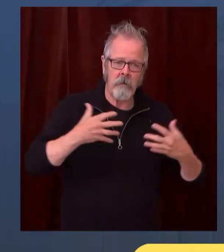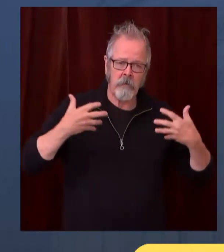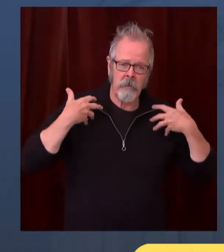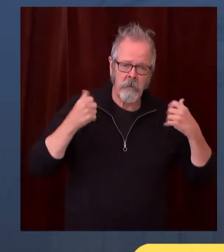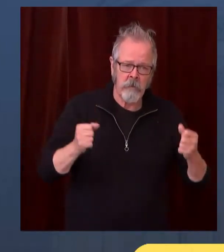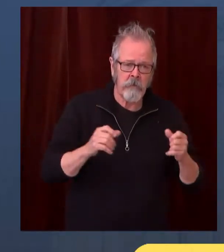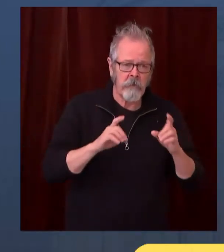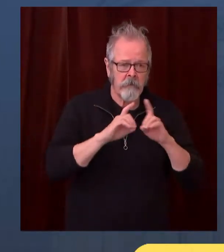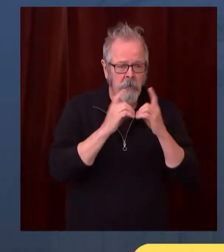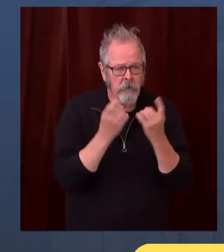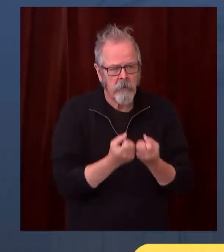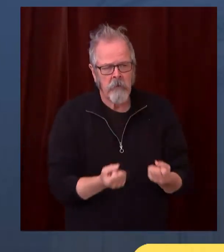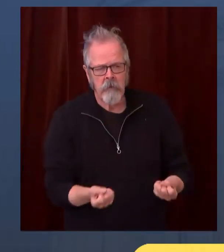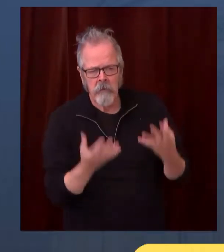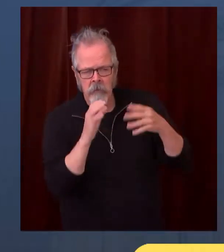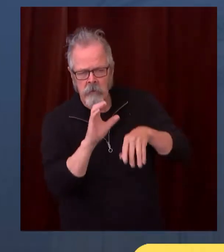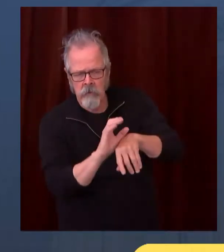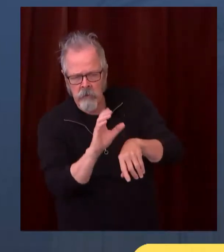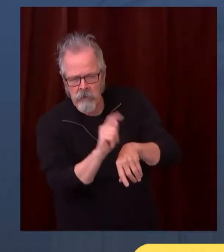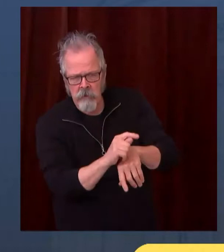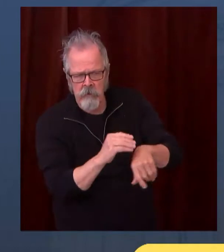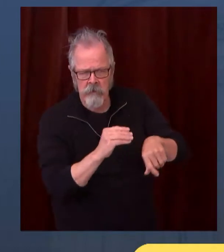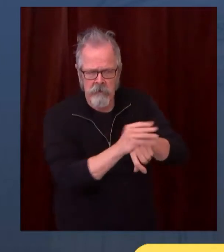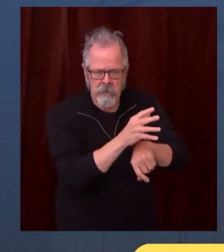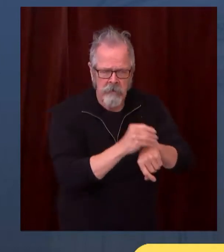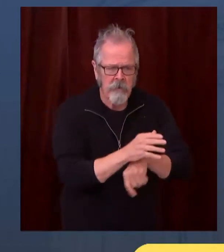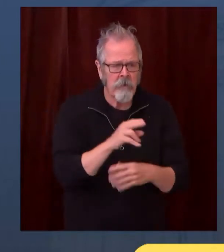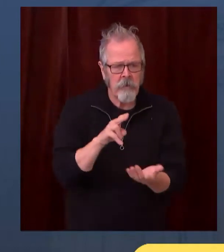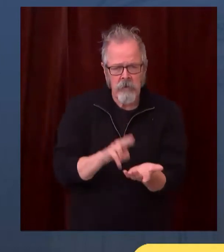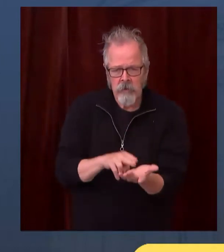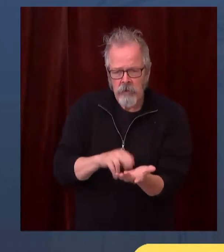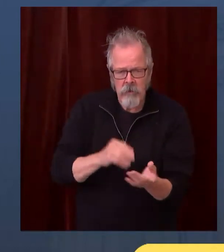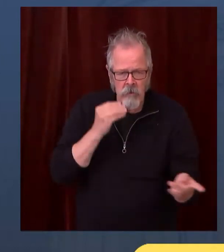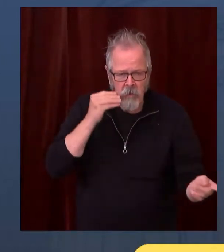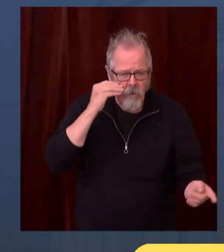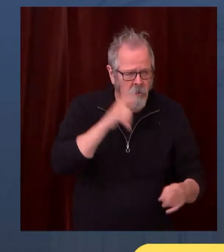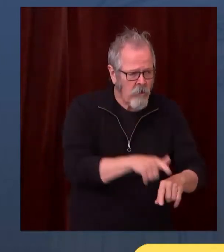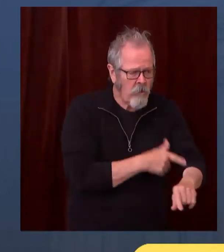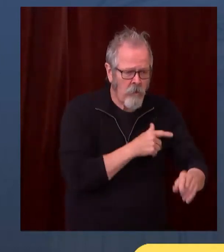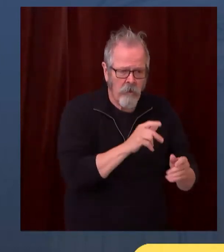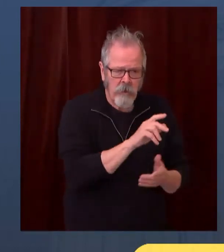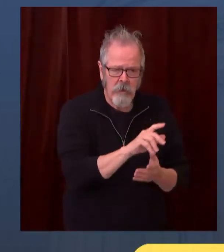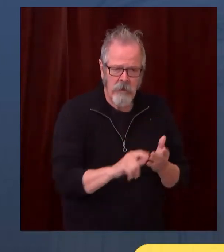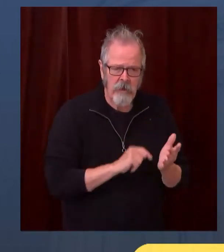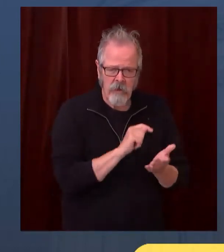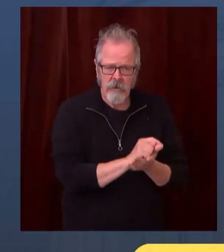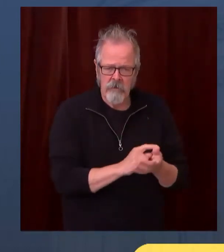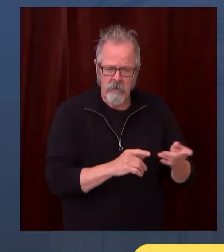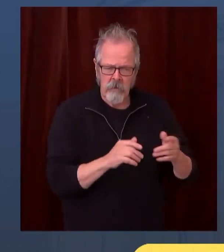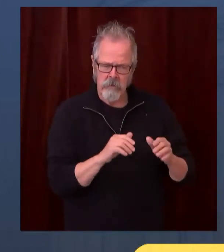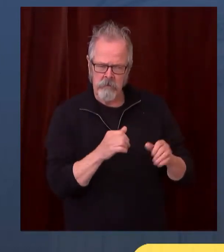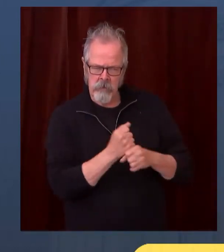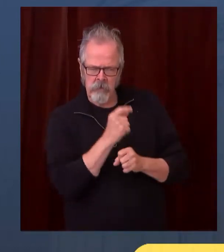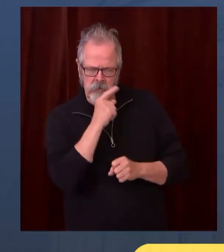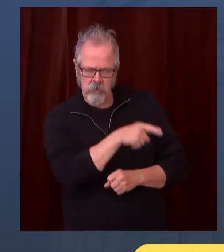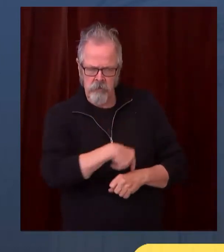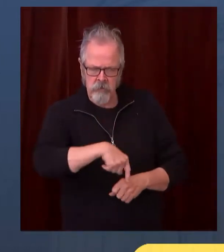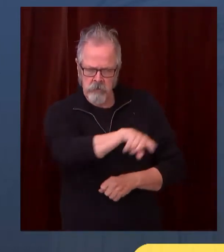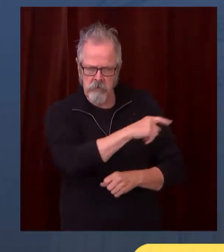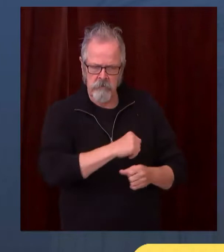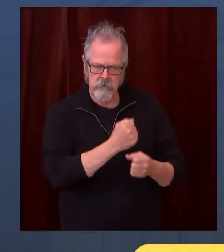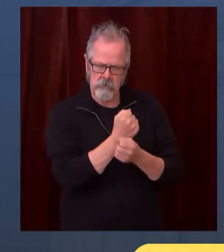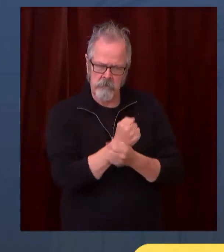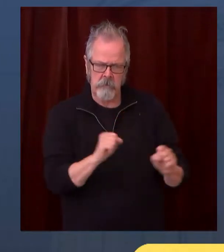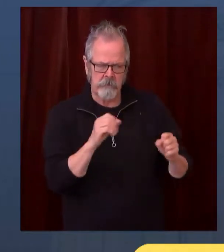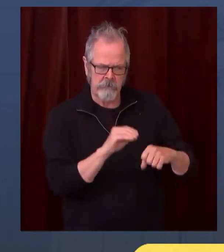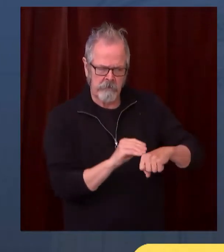safe. As we implement this plan, we will continue to work with DSHS, local health, and facilities to support the safety